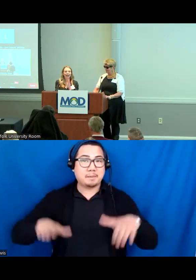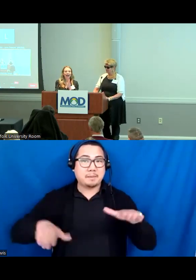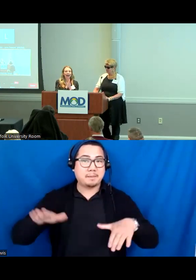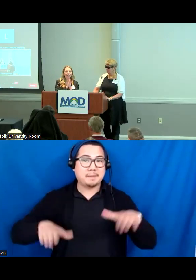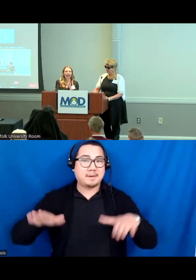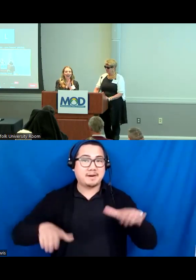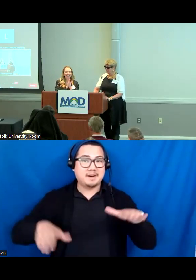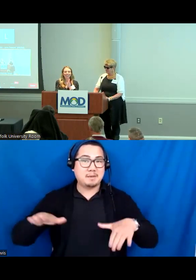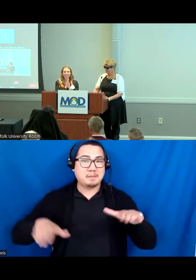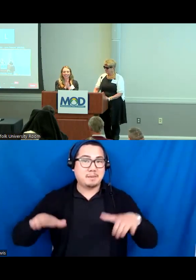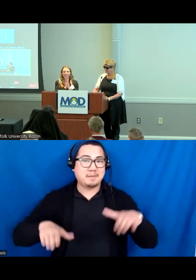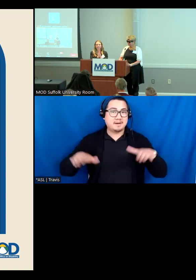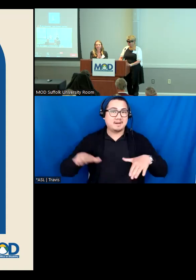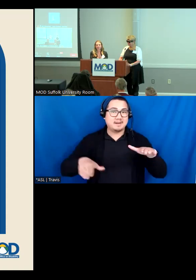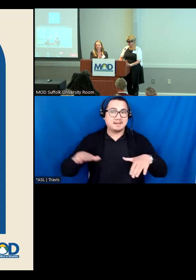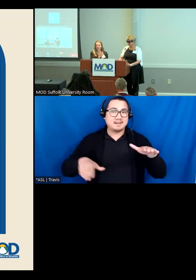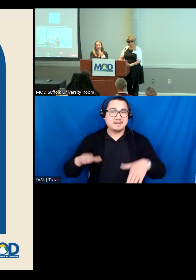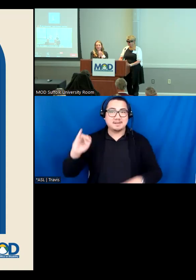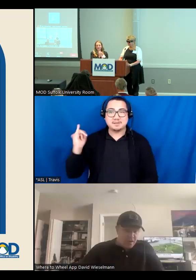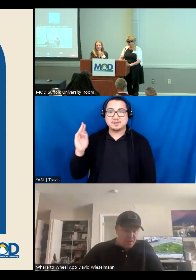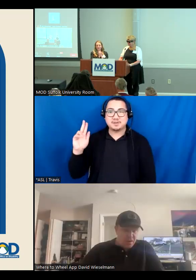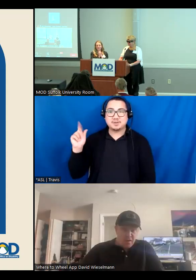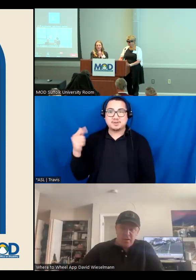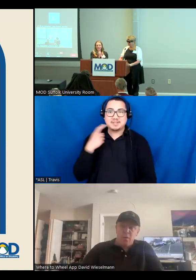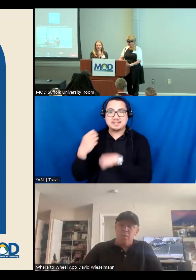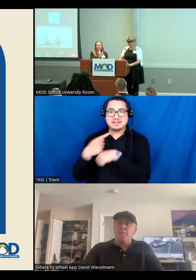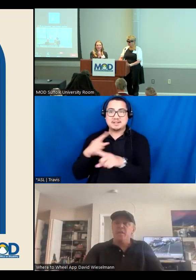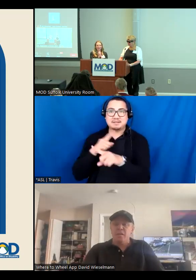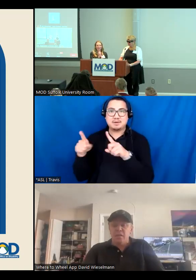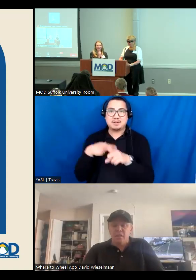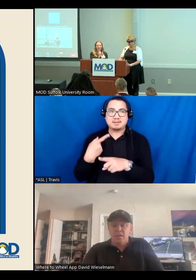That was a drum roll. Lilia texted it to me, but I do not have my phone on me.